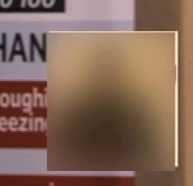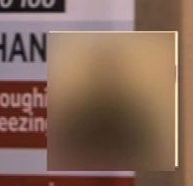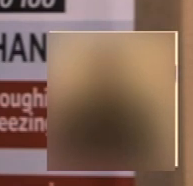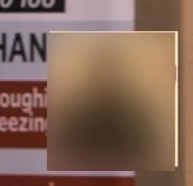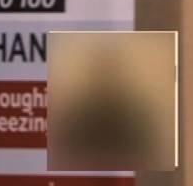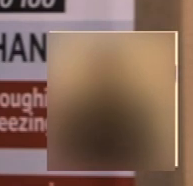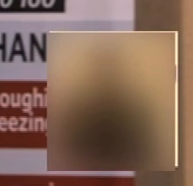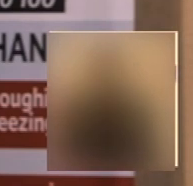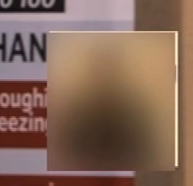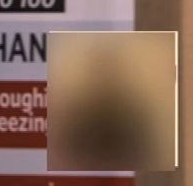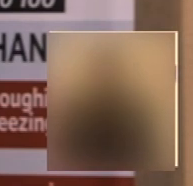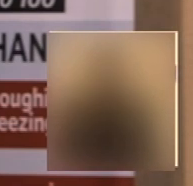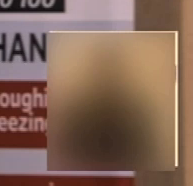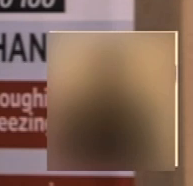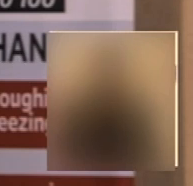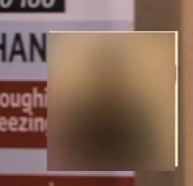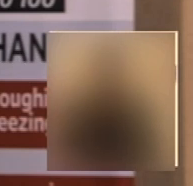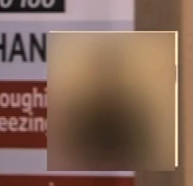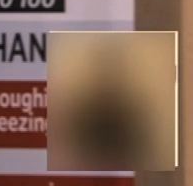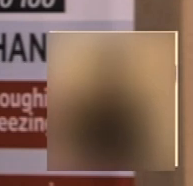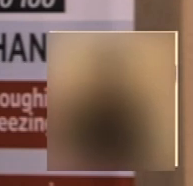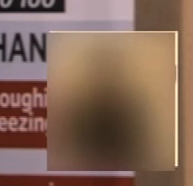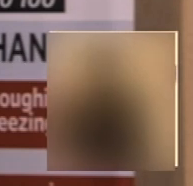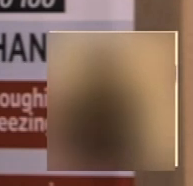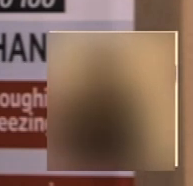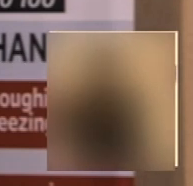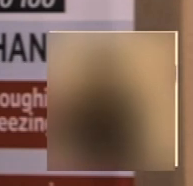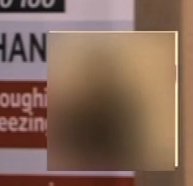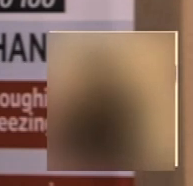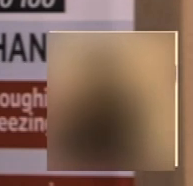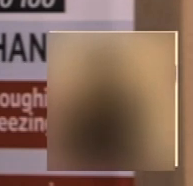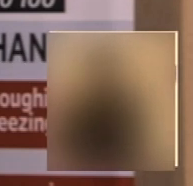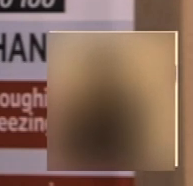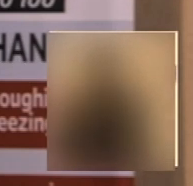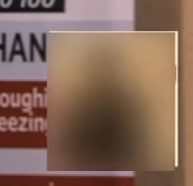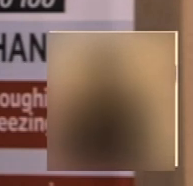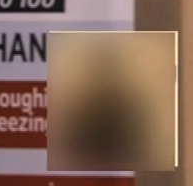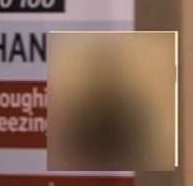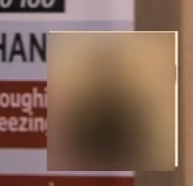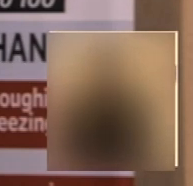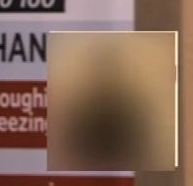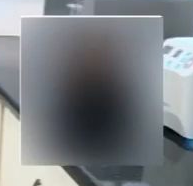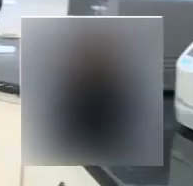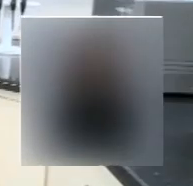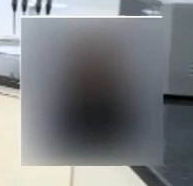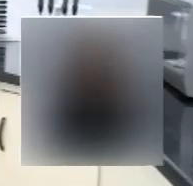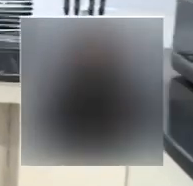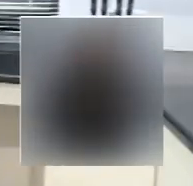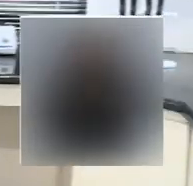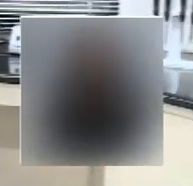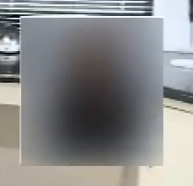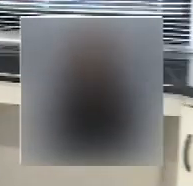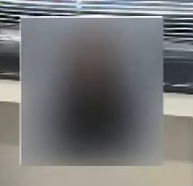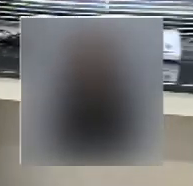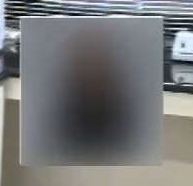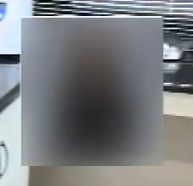More active cases have been tested, and we hope to announce more recoveries in the coming days. Dr.